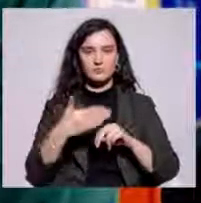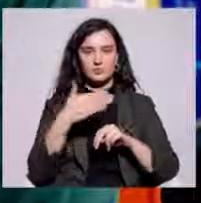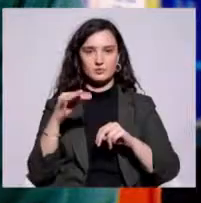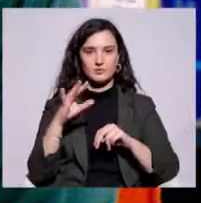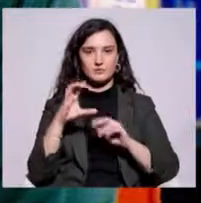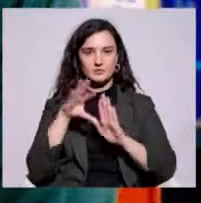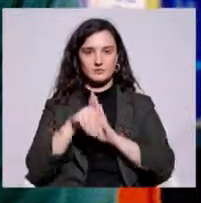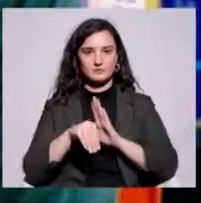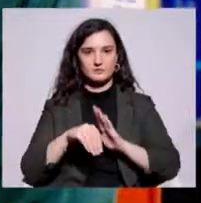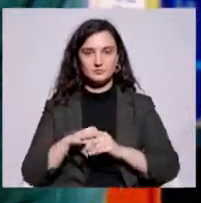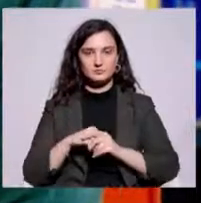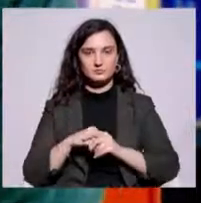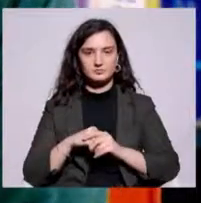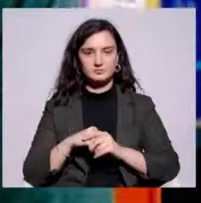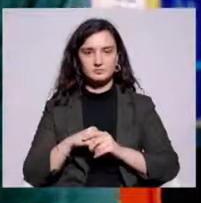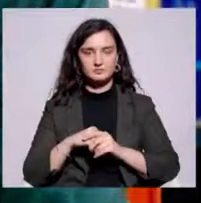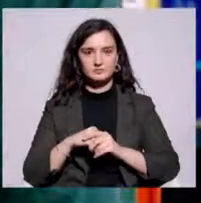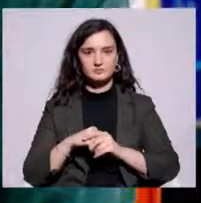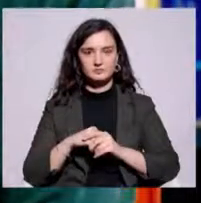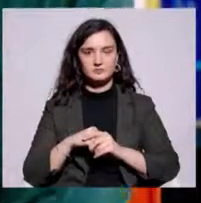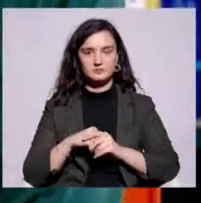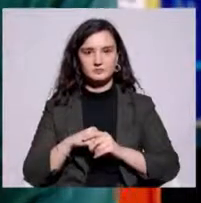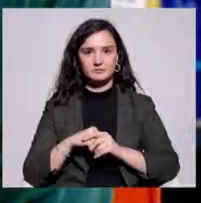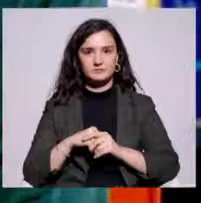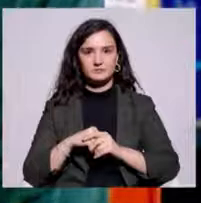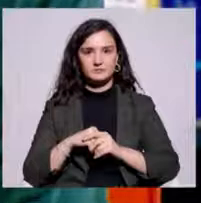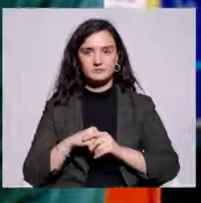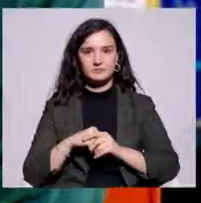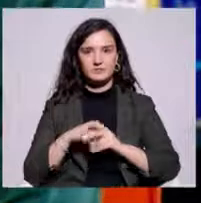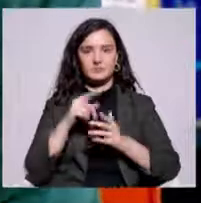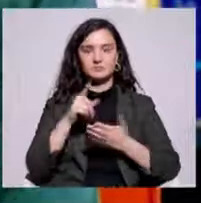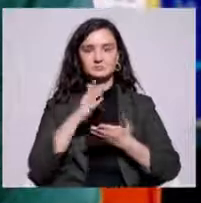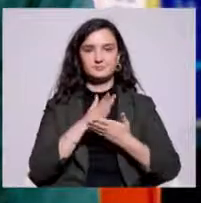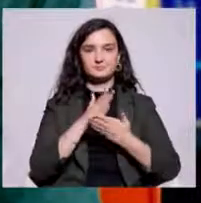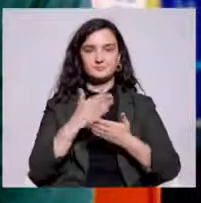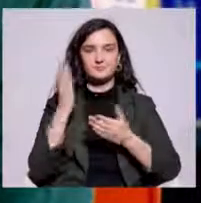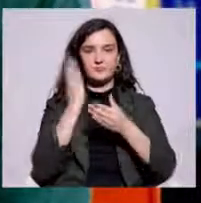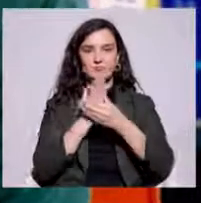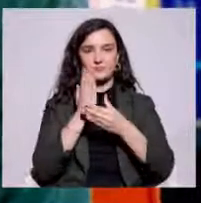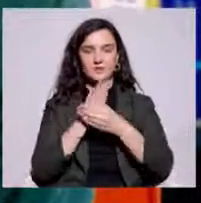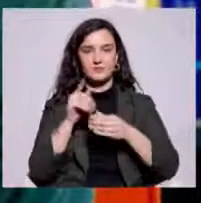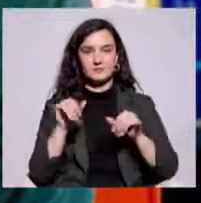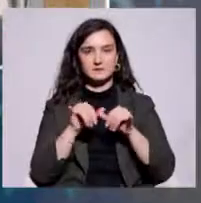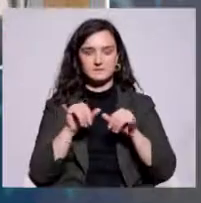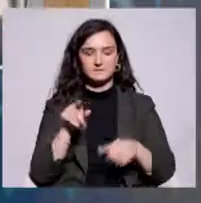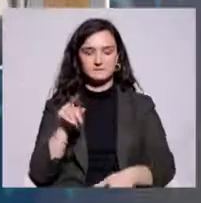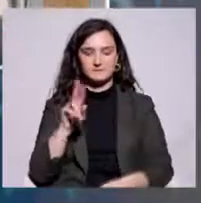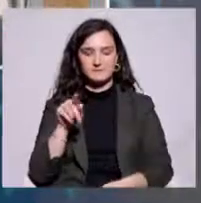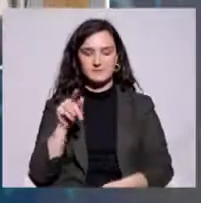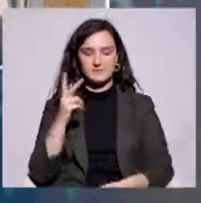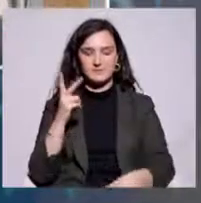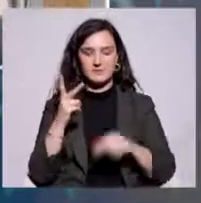the office. And 2, there are folders on the shelf.